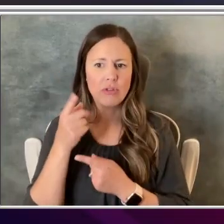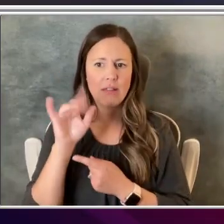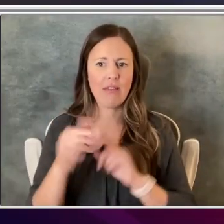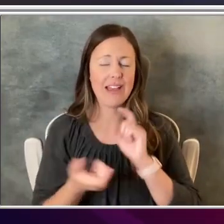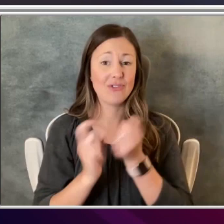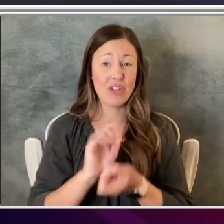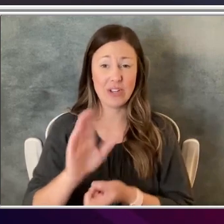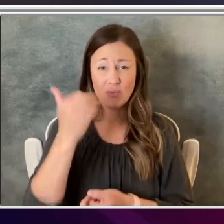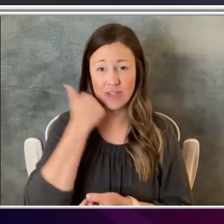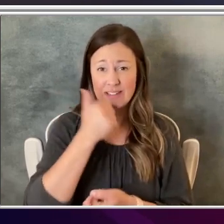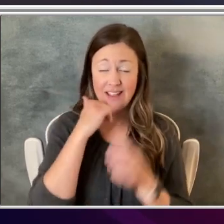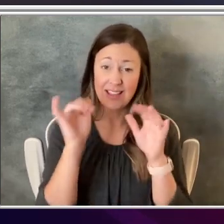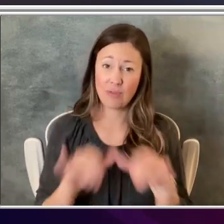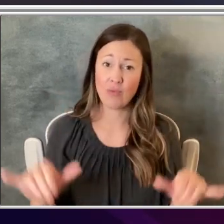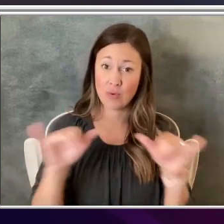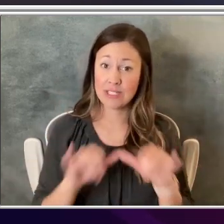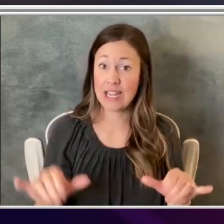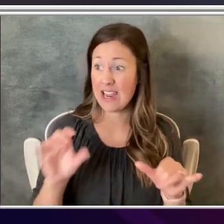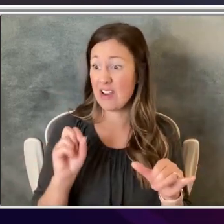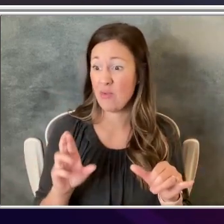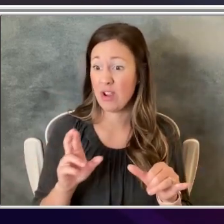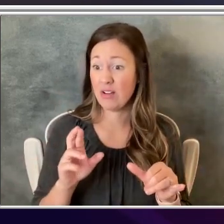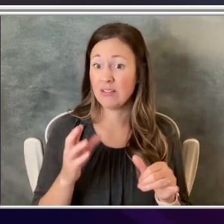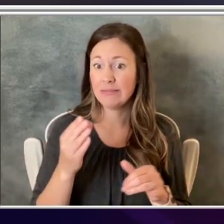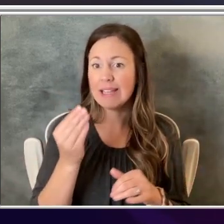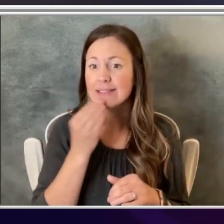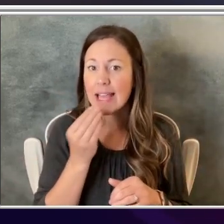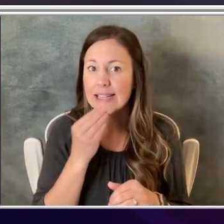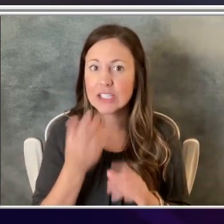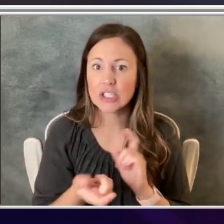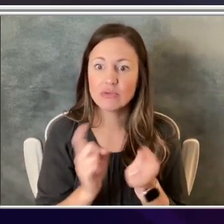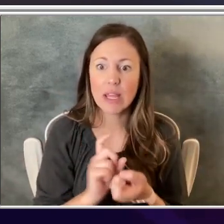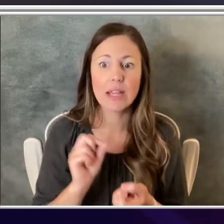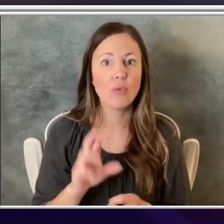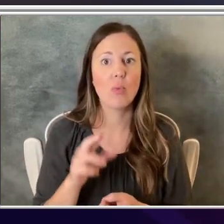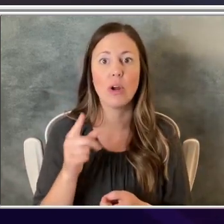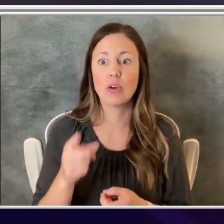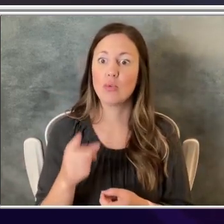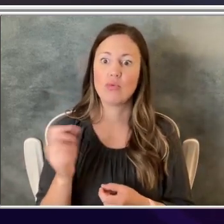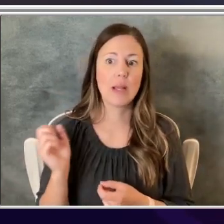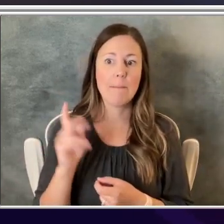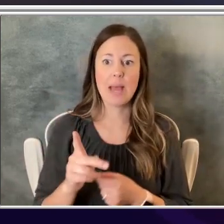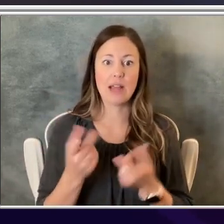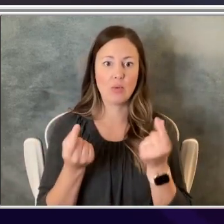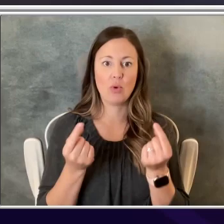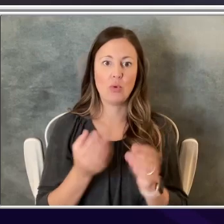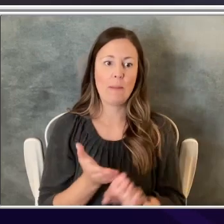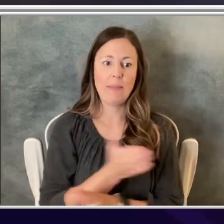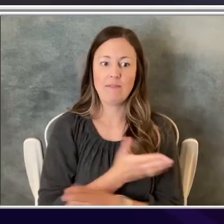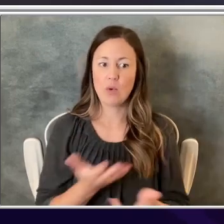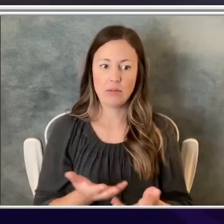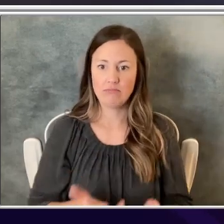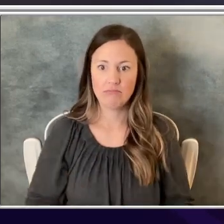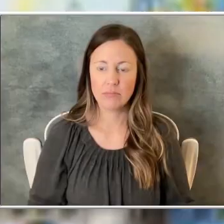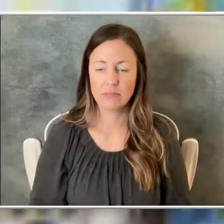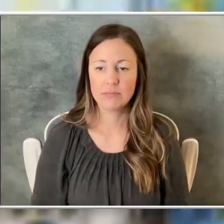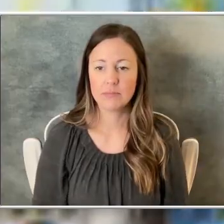at all, or have you made any dietary changes, or are you just back to what you were doing before?